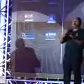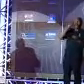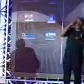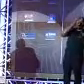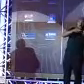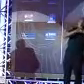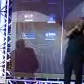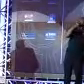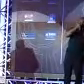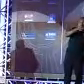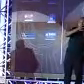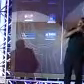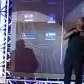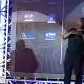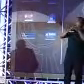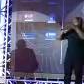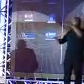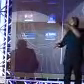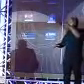many engineers,